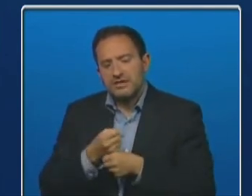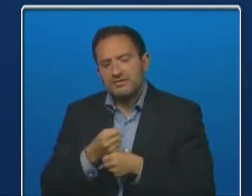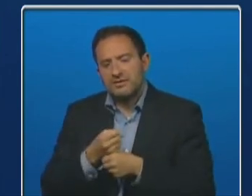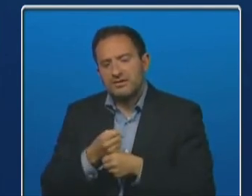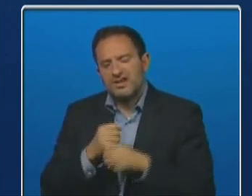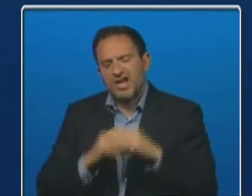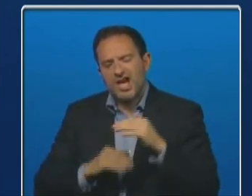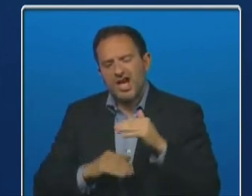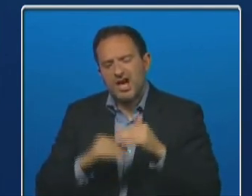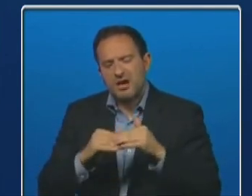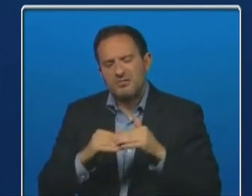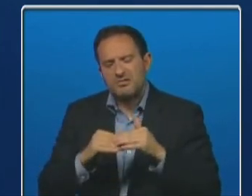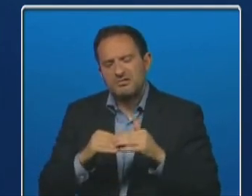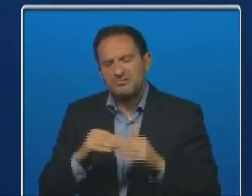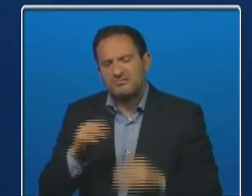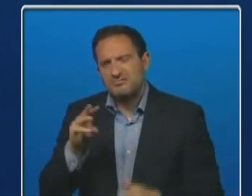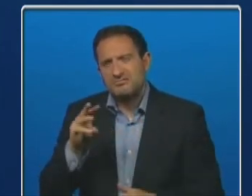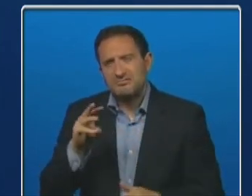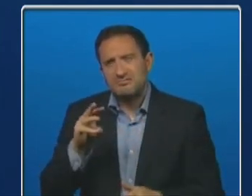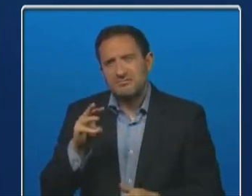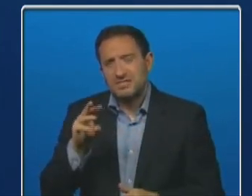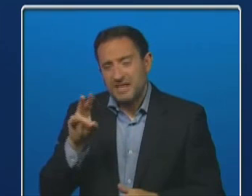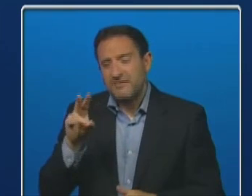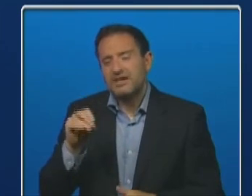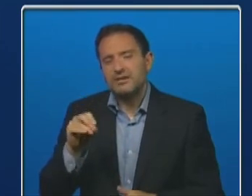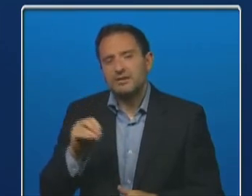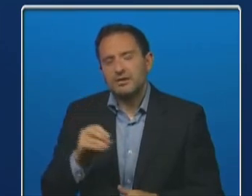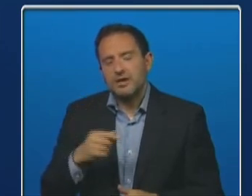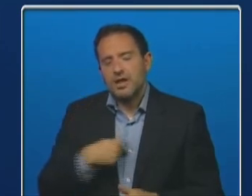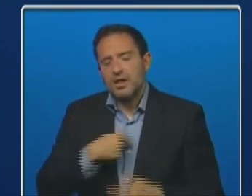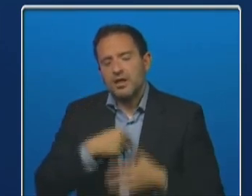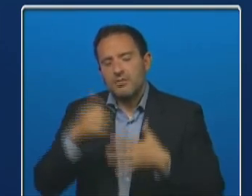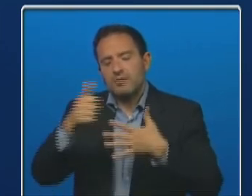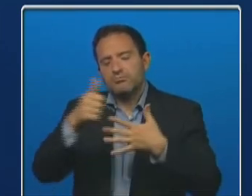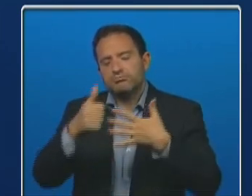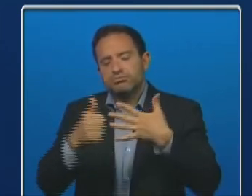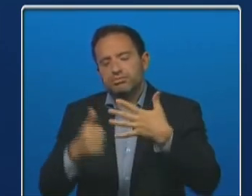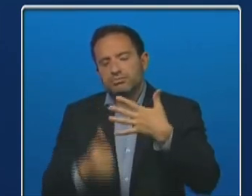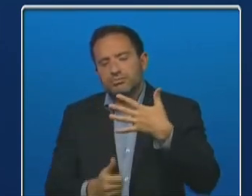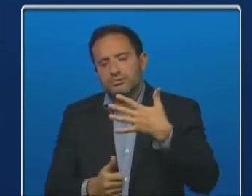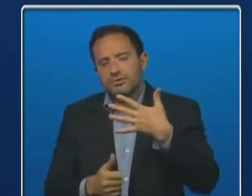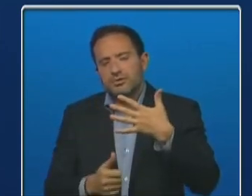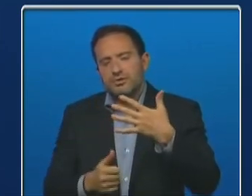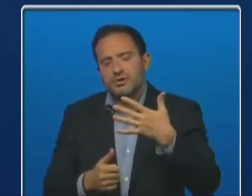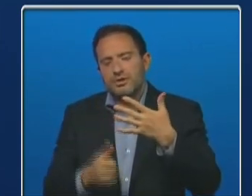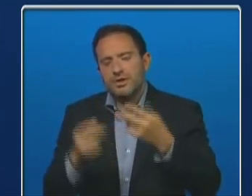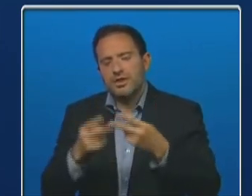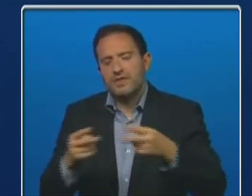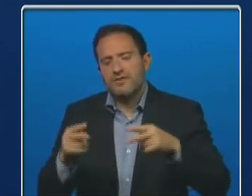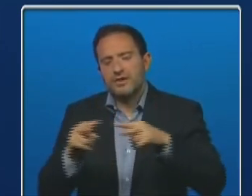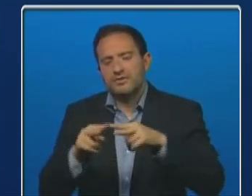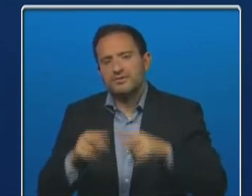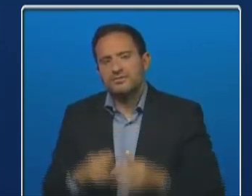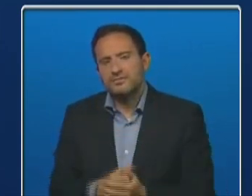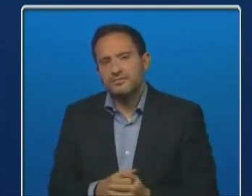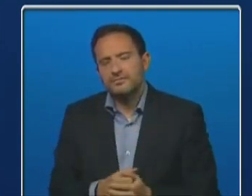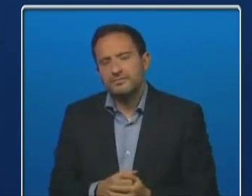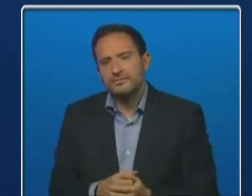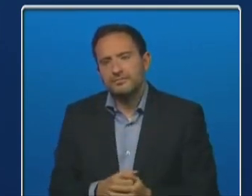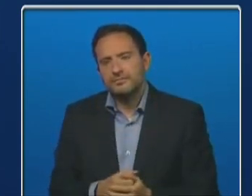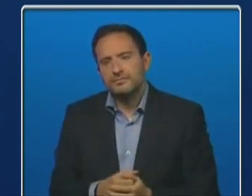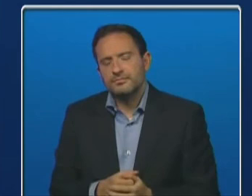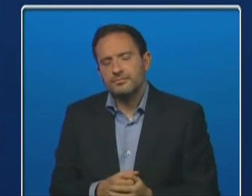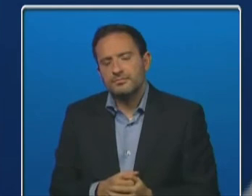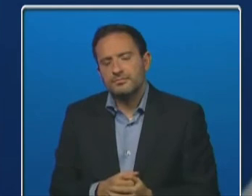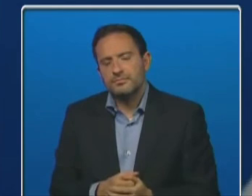to like 70, I believe. And then we rank all of those values and then